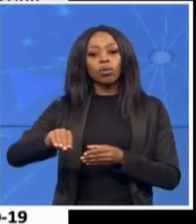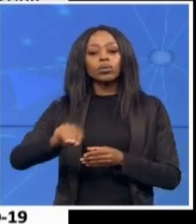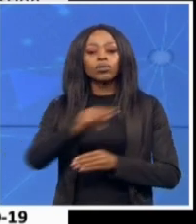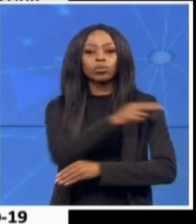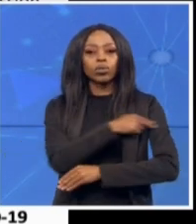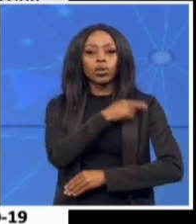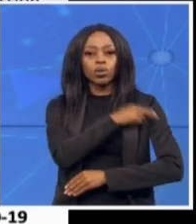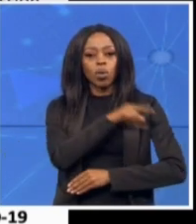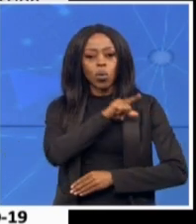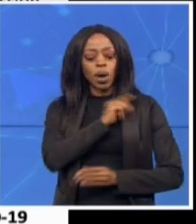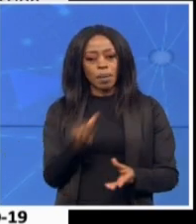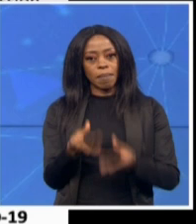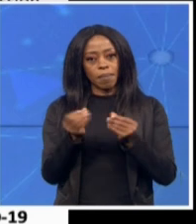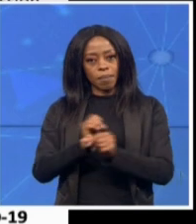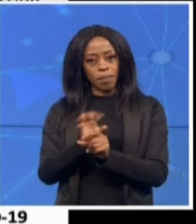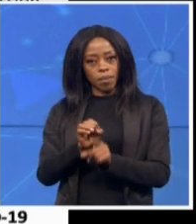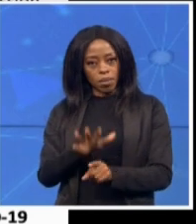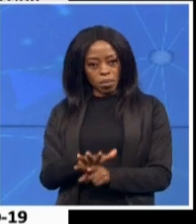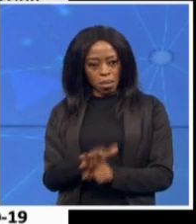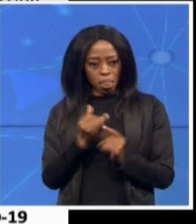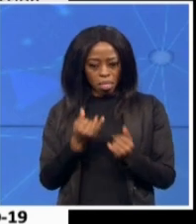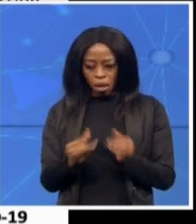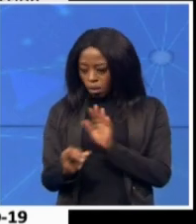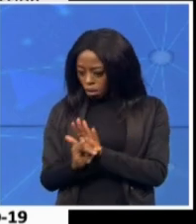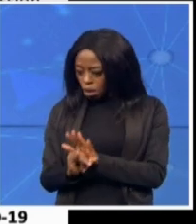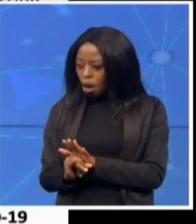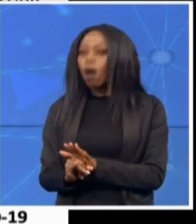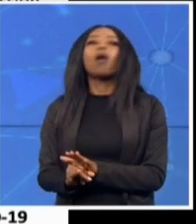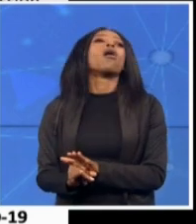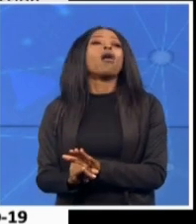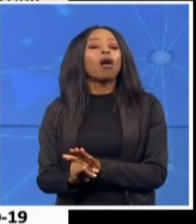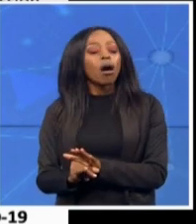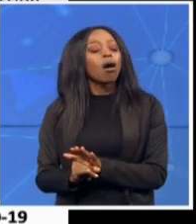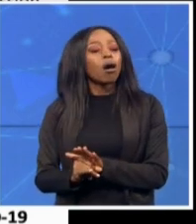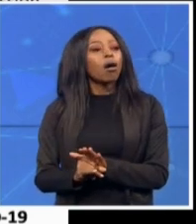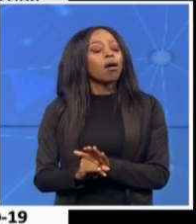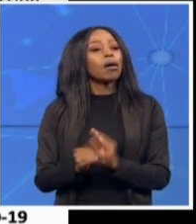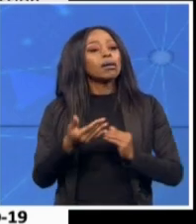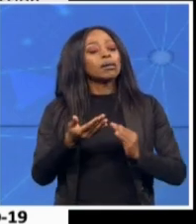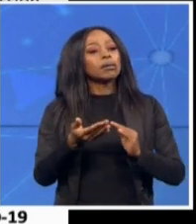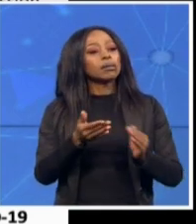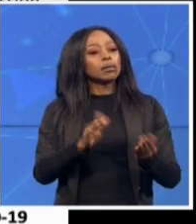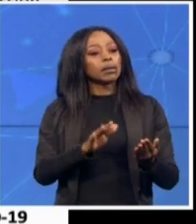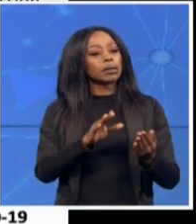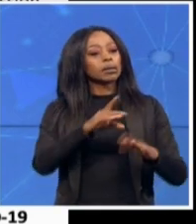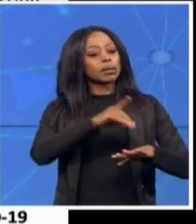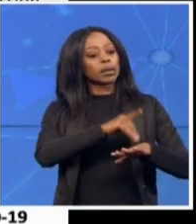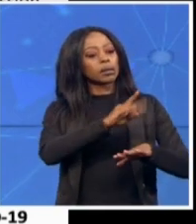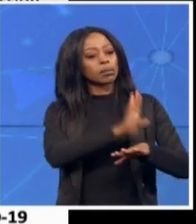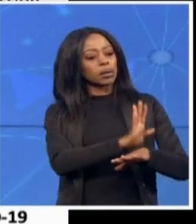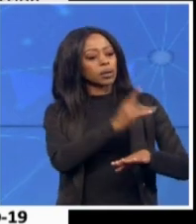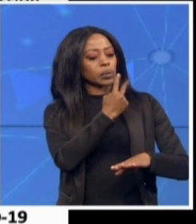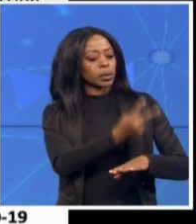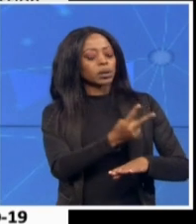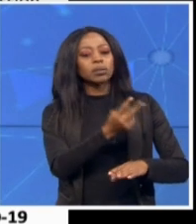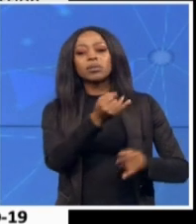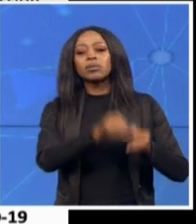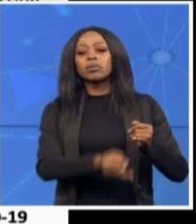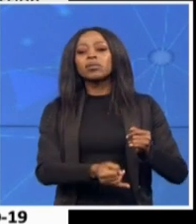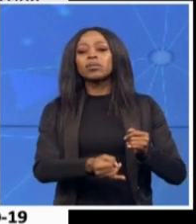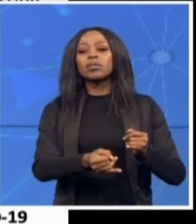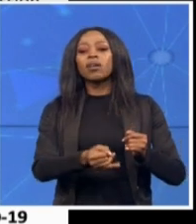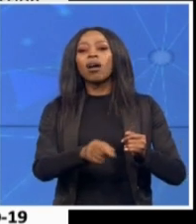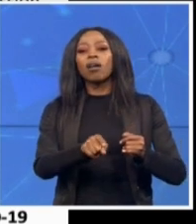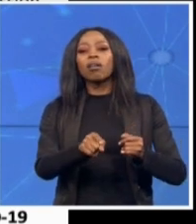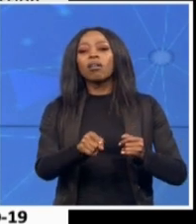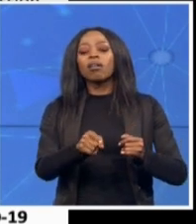see in our own death data that there are people that also has an incidental COVID diagnosis for death because